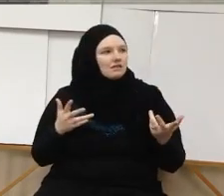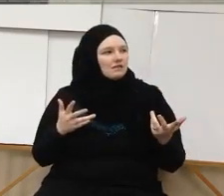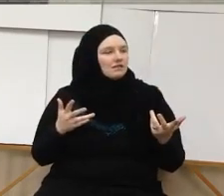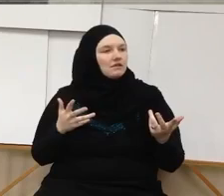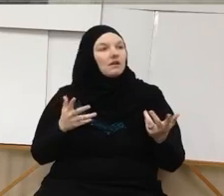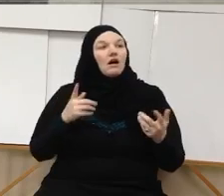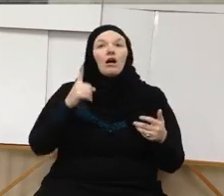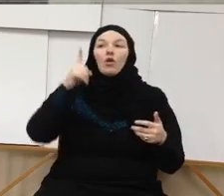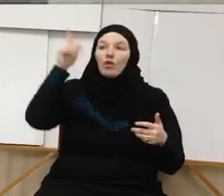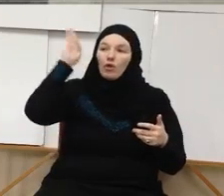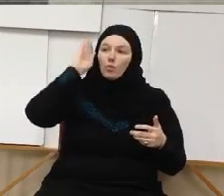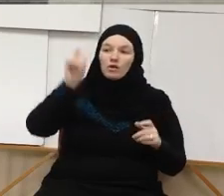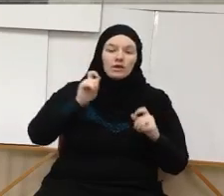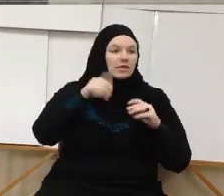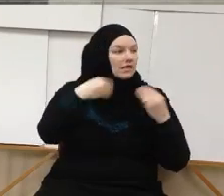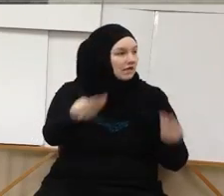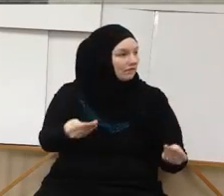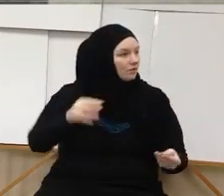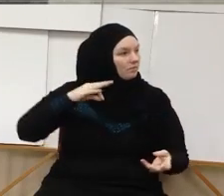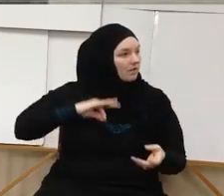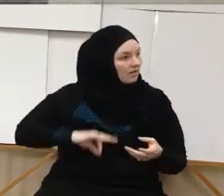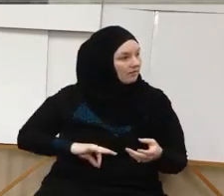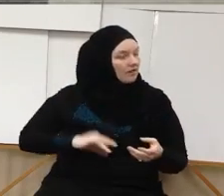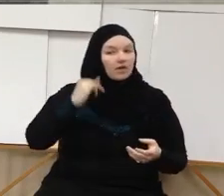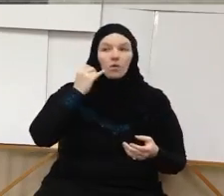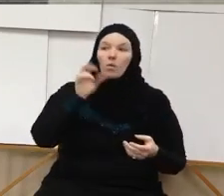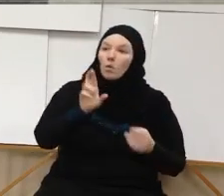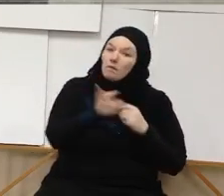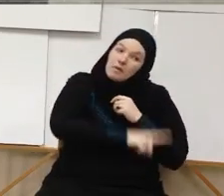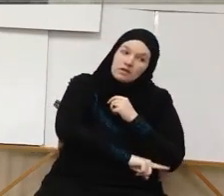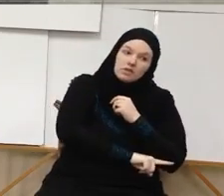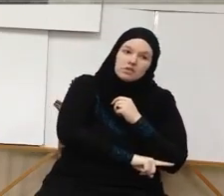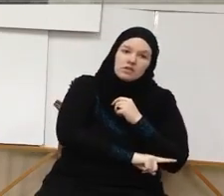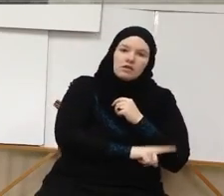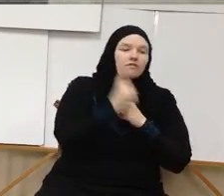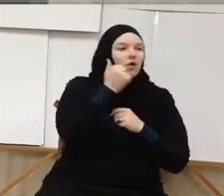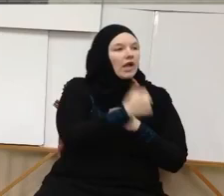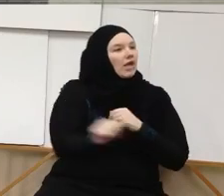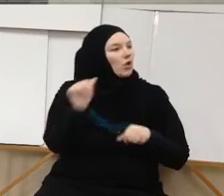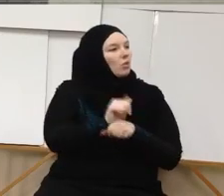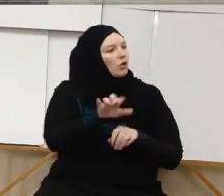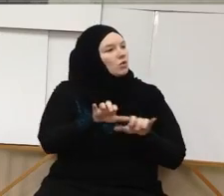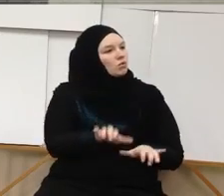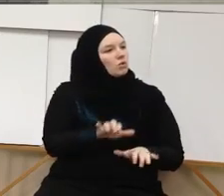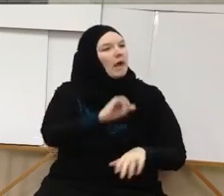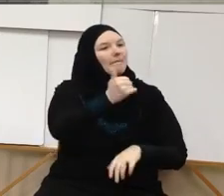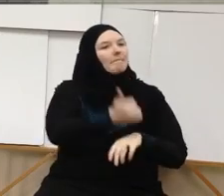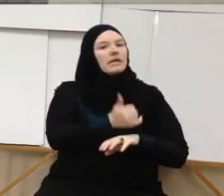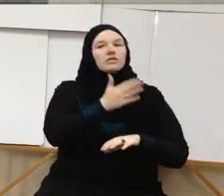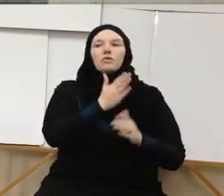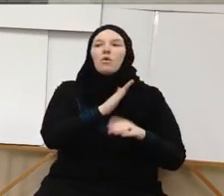would reward you or punish you for any work you do based on your